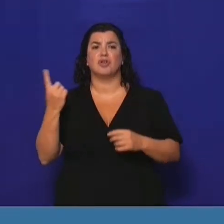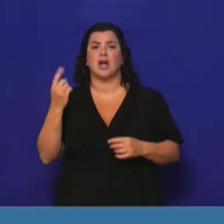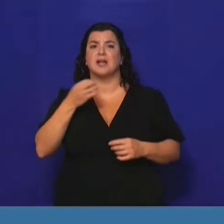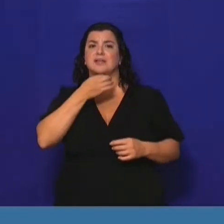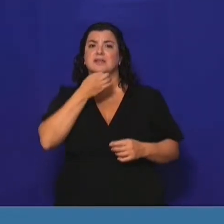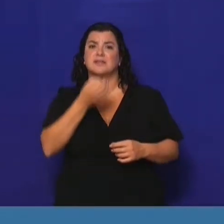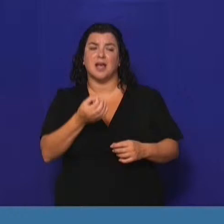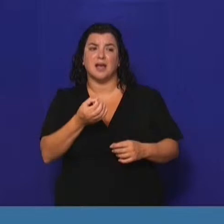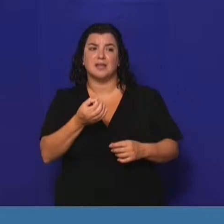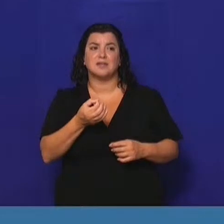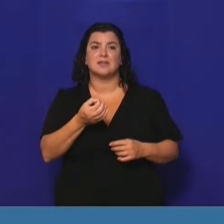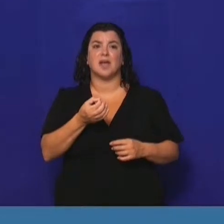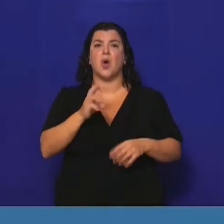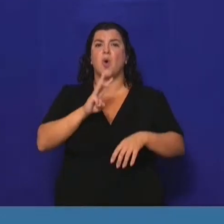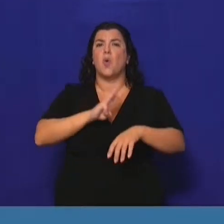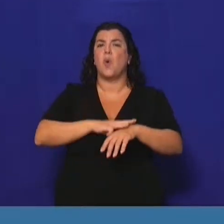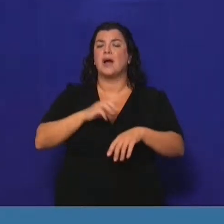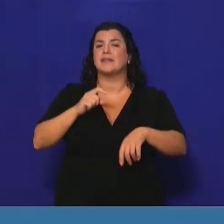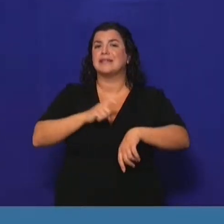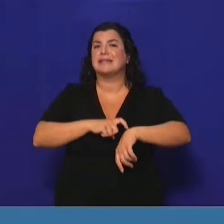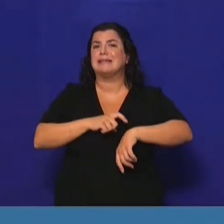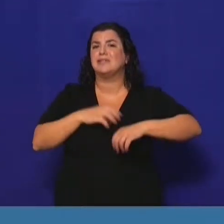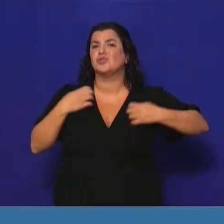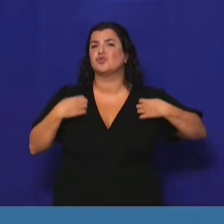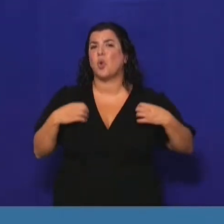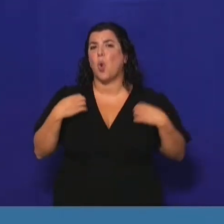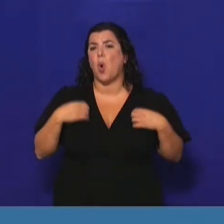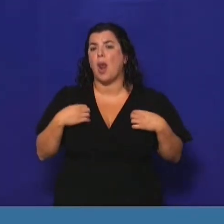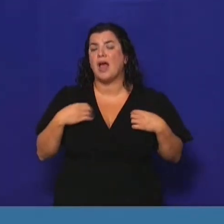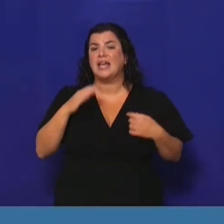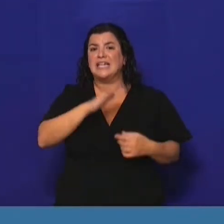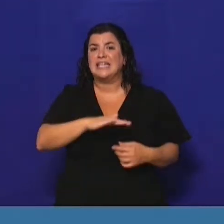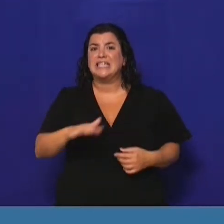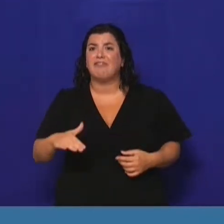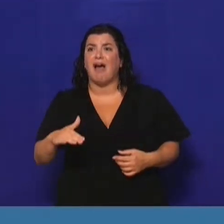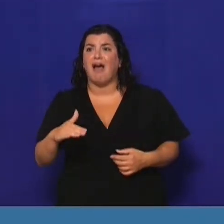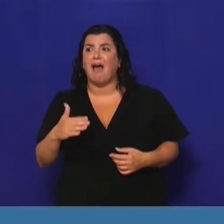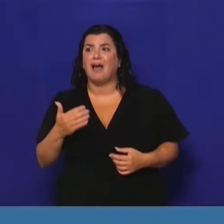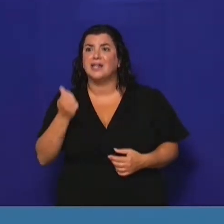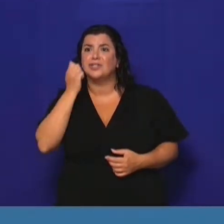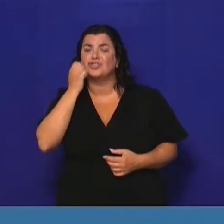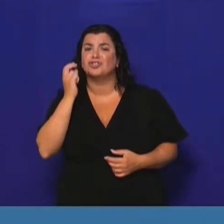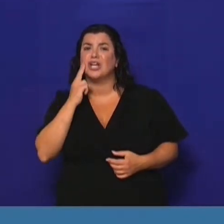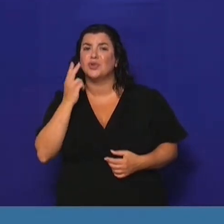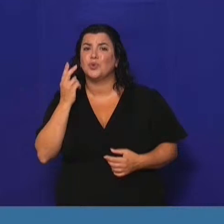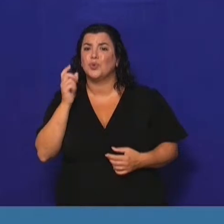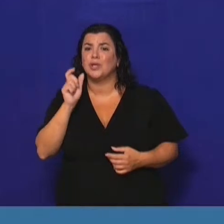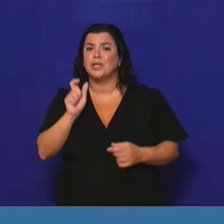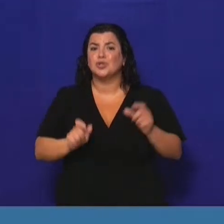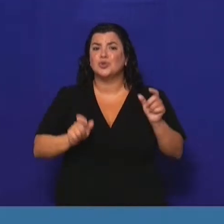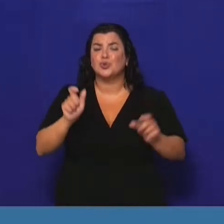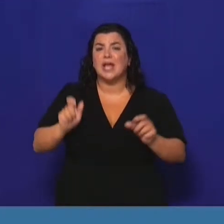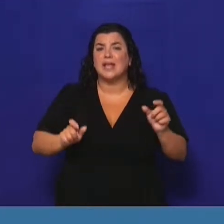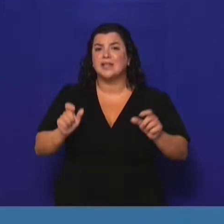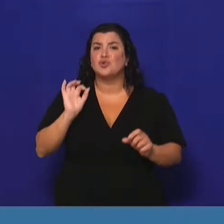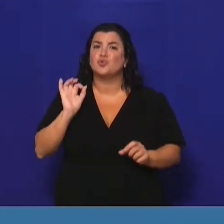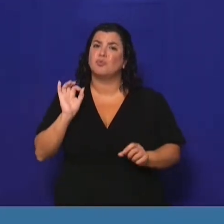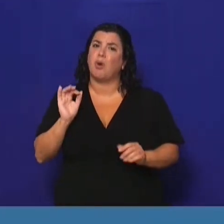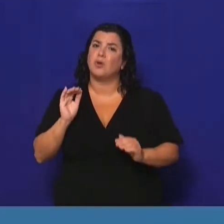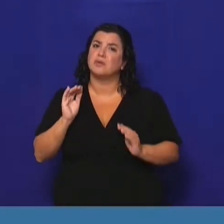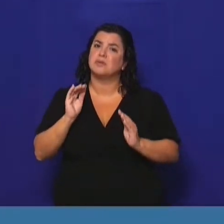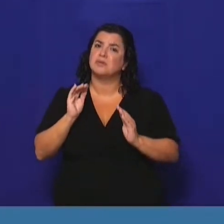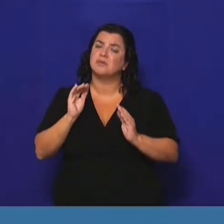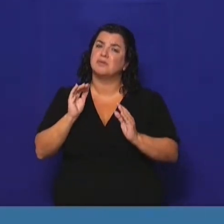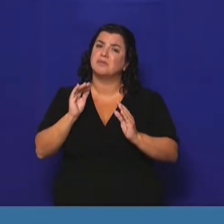jiġri waqt il-ħinijiet tal-iskola, ġifieri anka tfal, il-ġenituri, l-istudenti daw iridu jevitaw li jkunu fi gruppi ta'